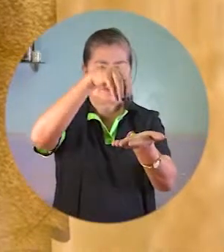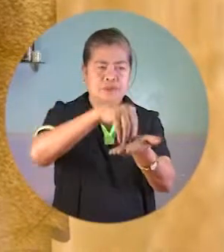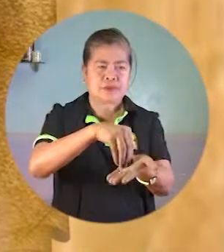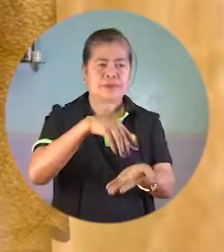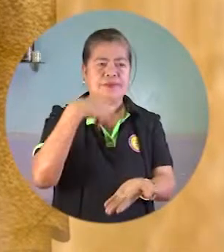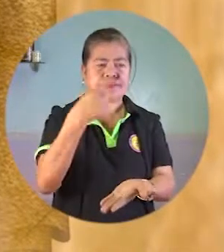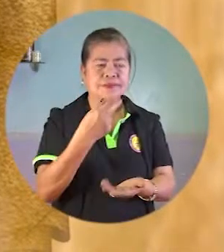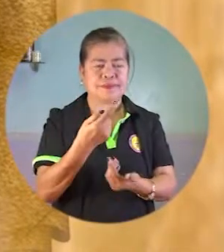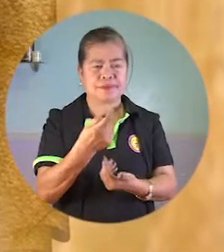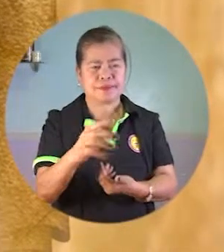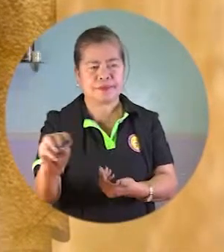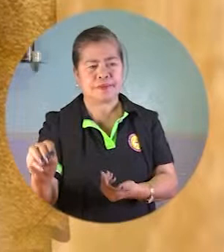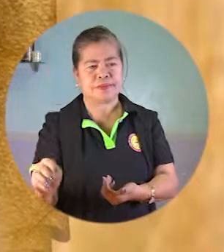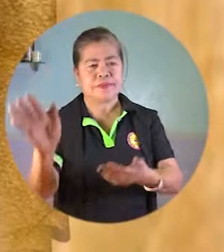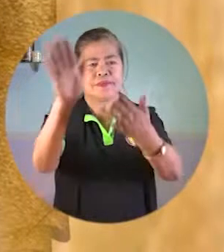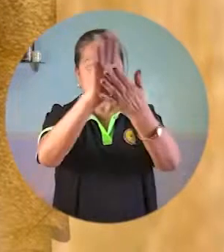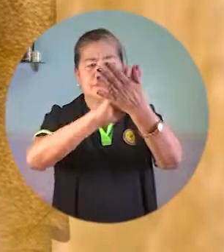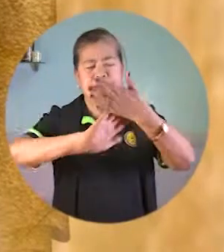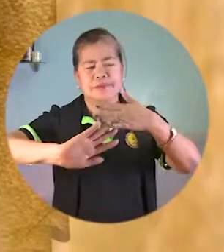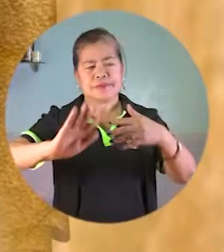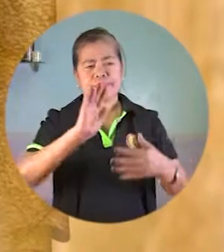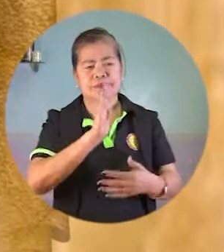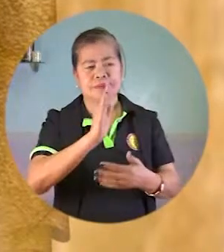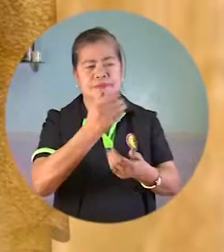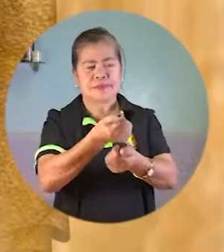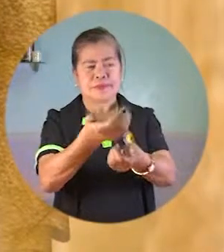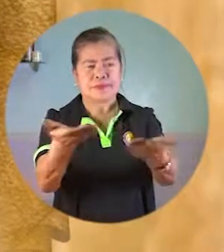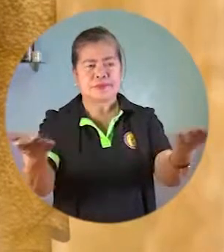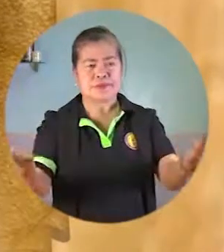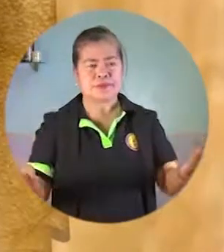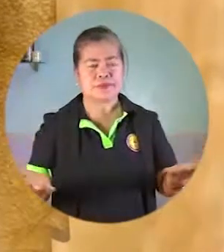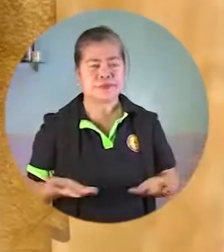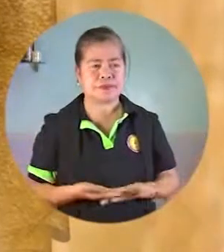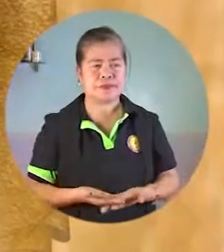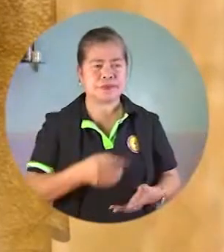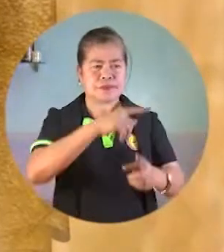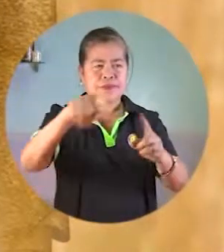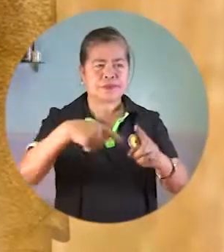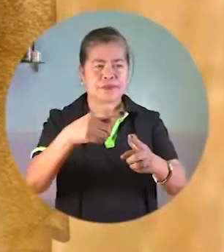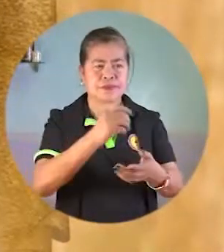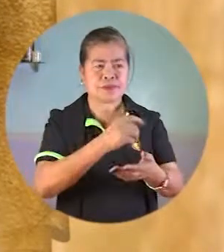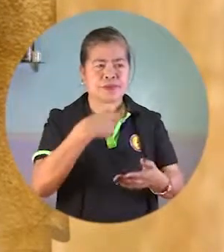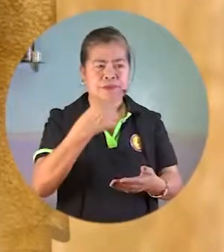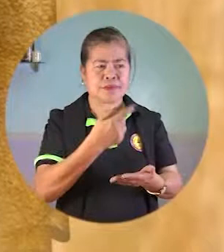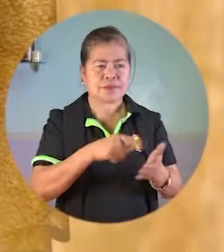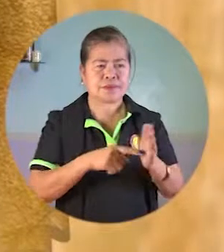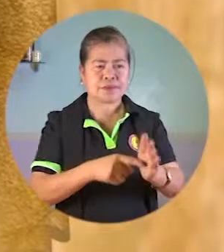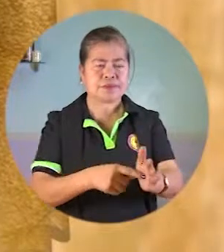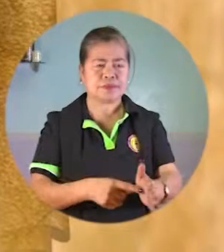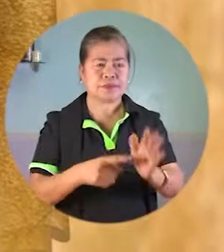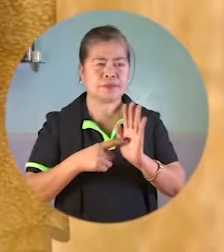midst and said to them, "Peace be with you." When he had said